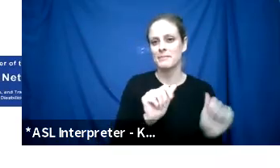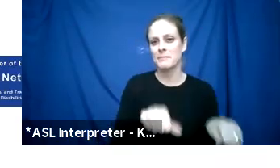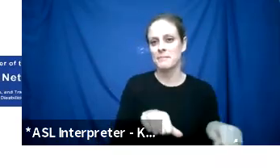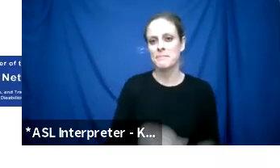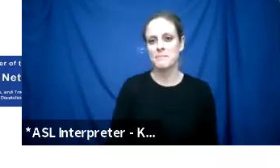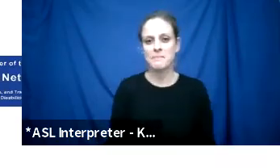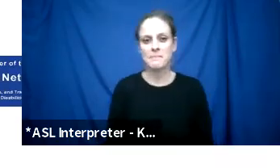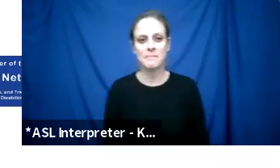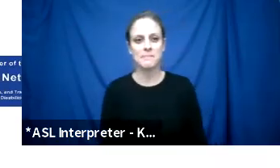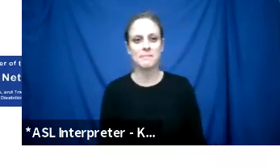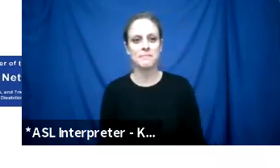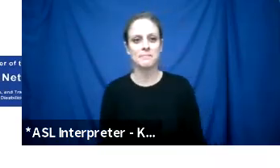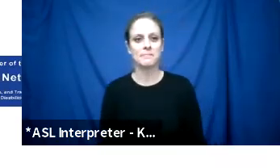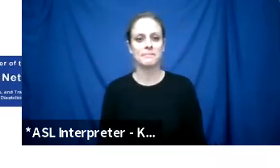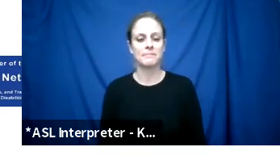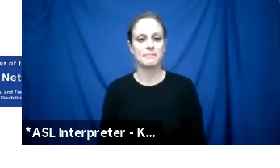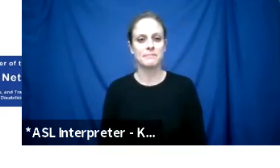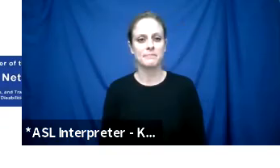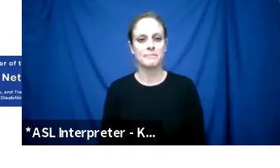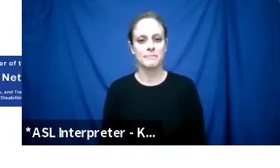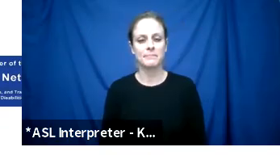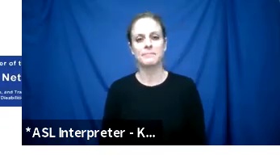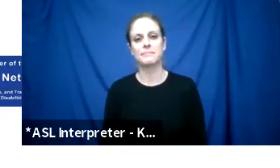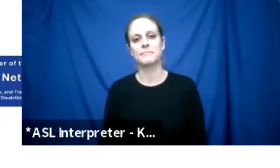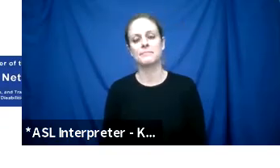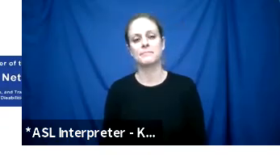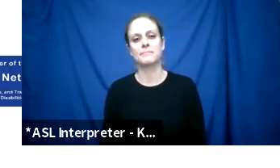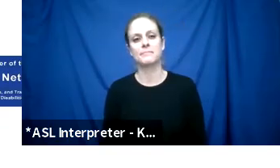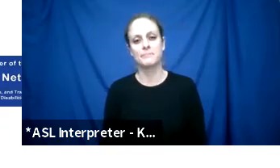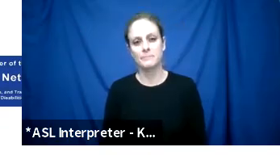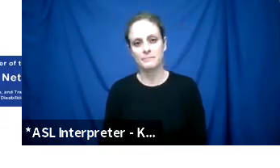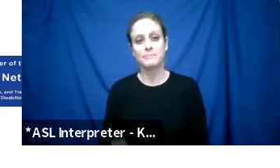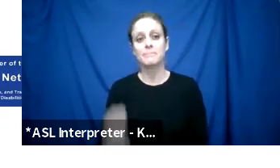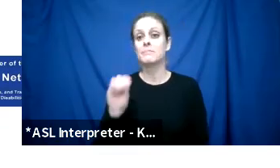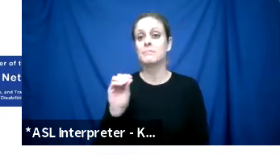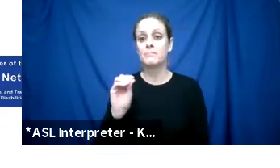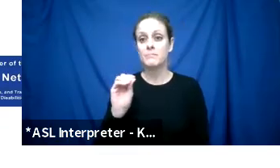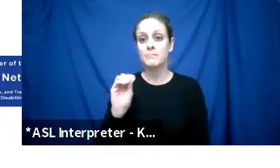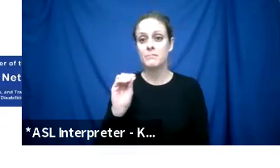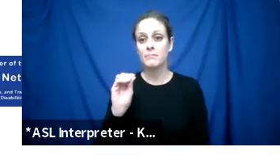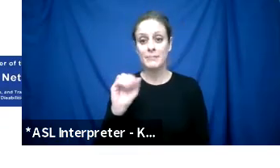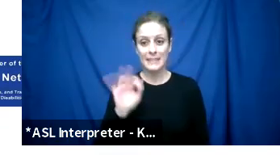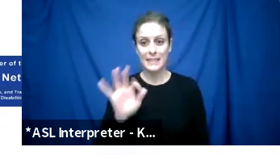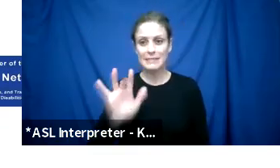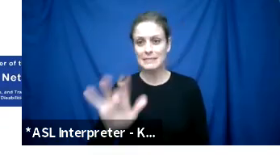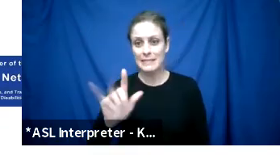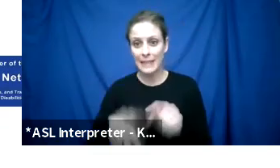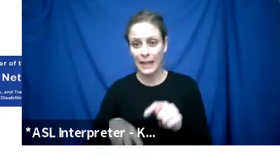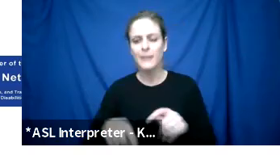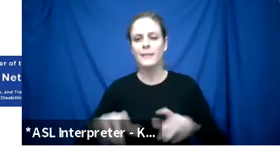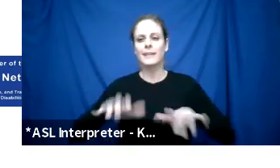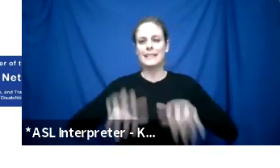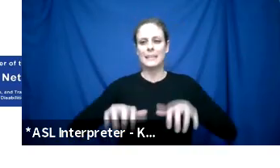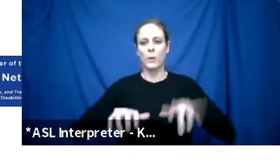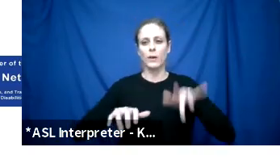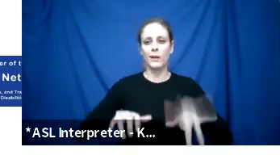You may type and submit your questions in the chat box, or you can press Alt-H and enter